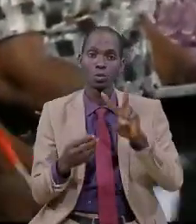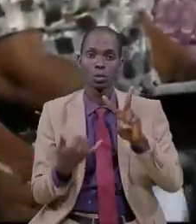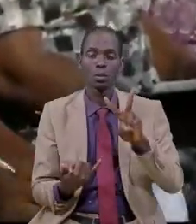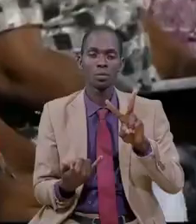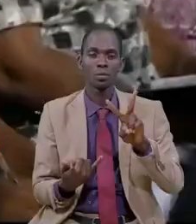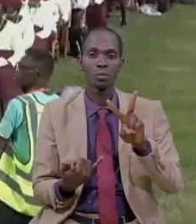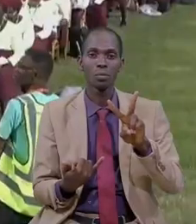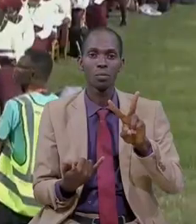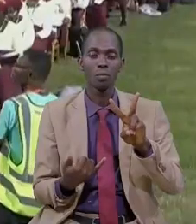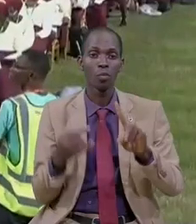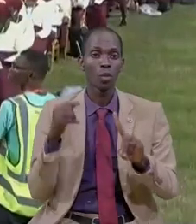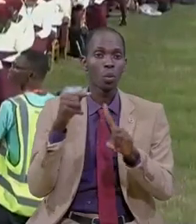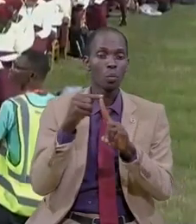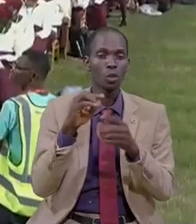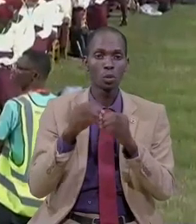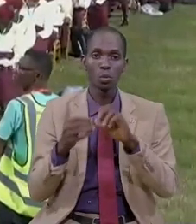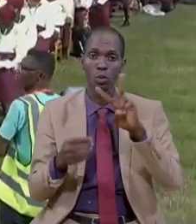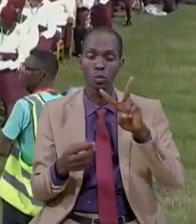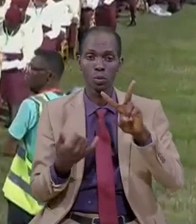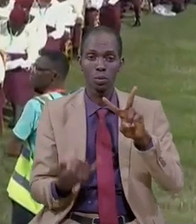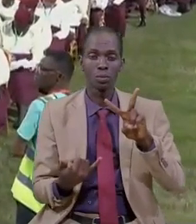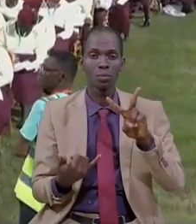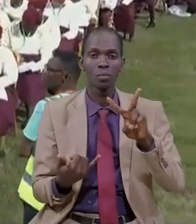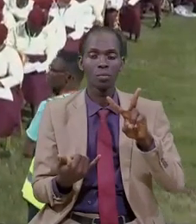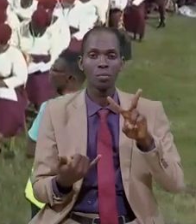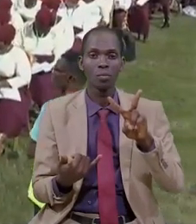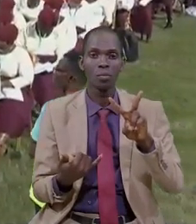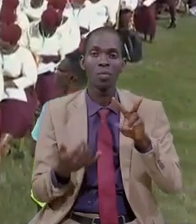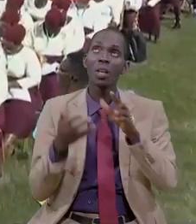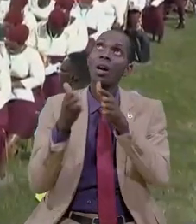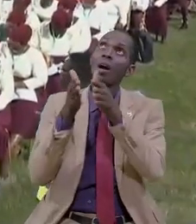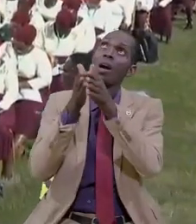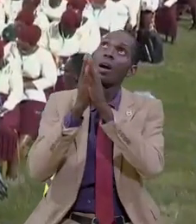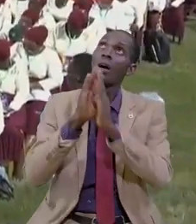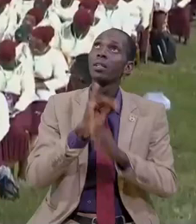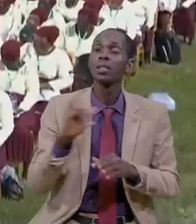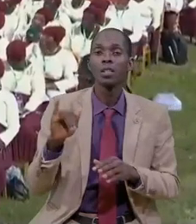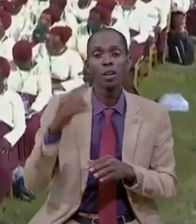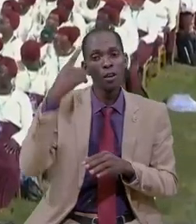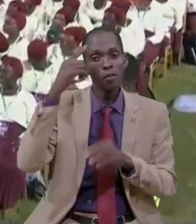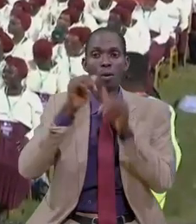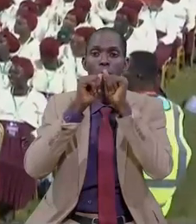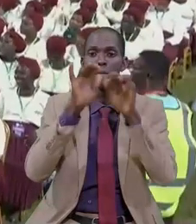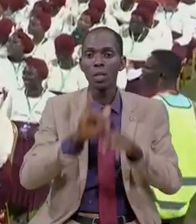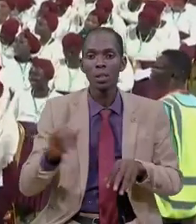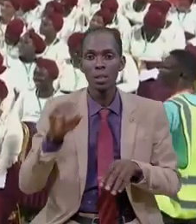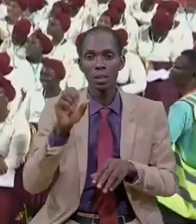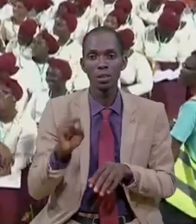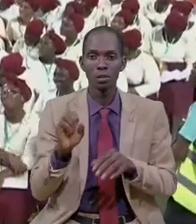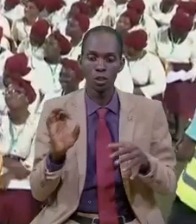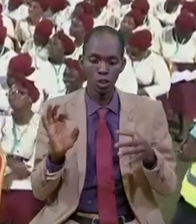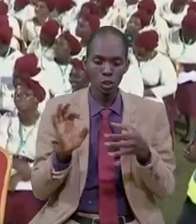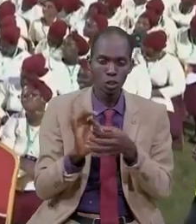maintenant. Point number two. Deuxième point. Asking for blessings joined